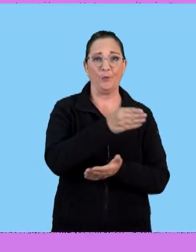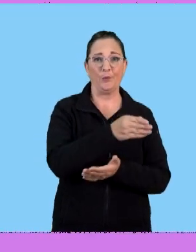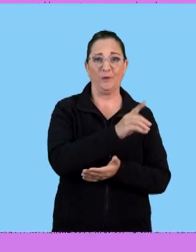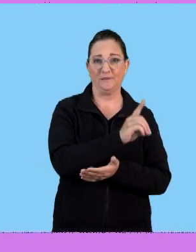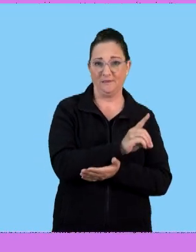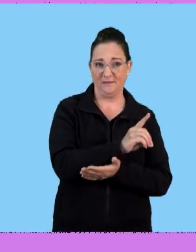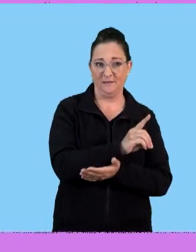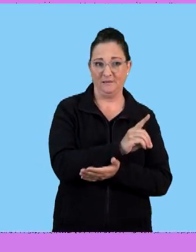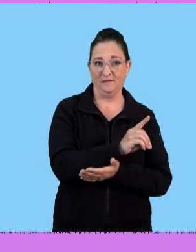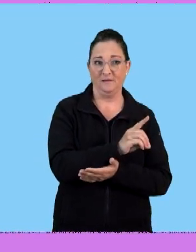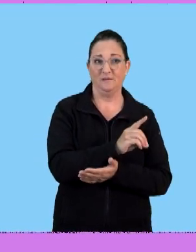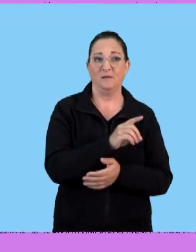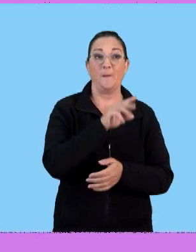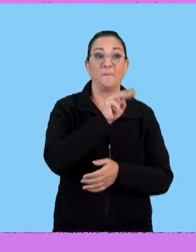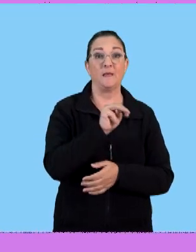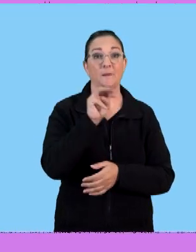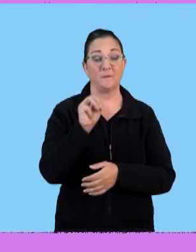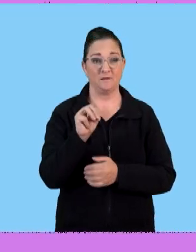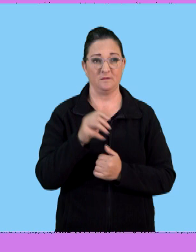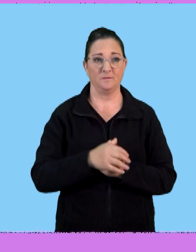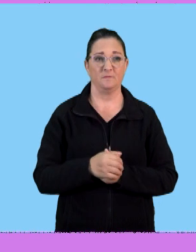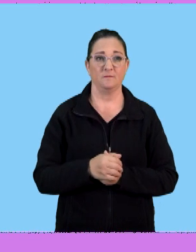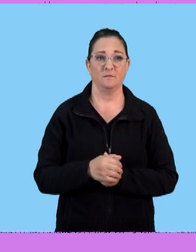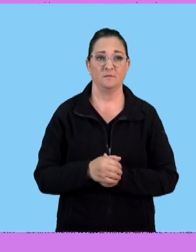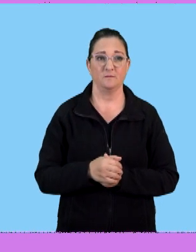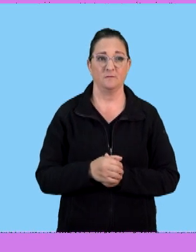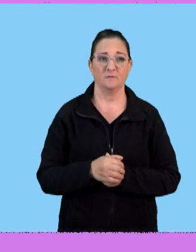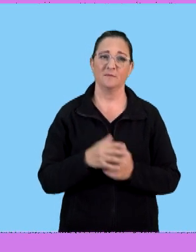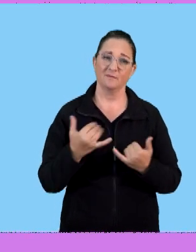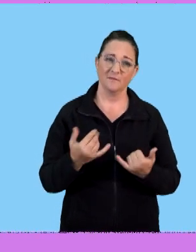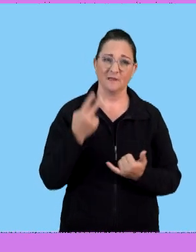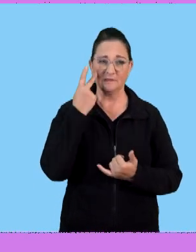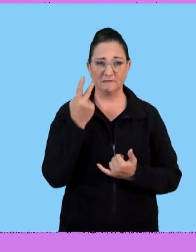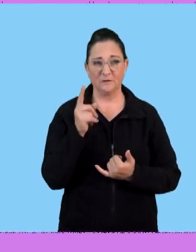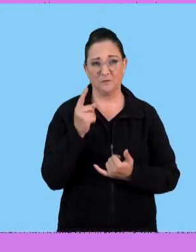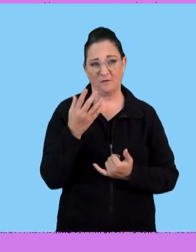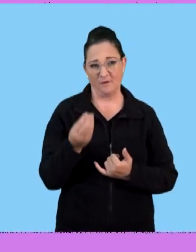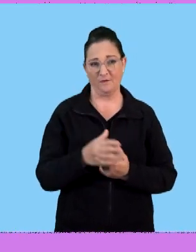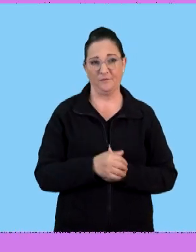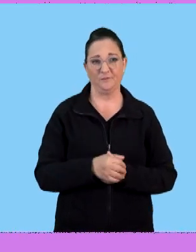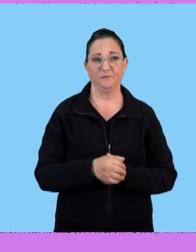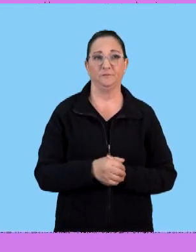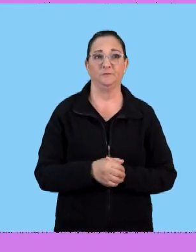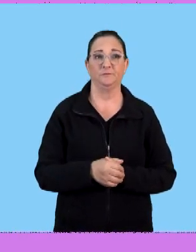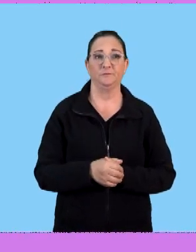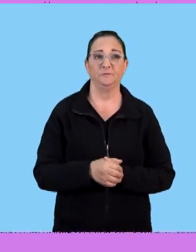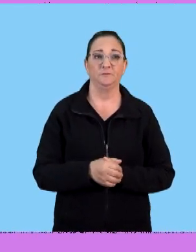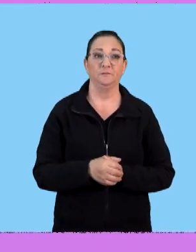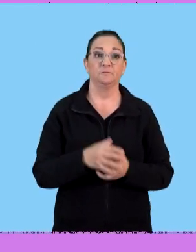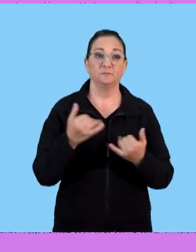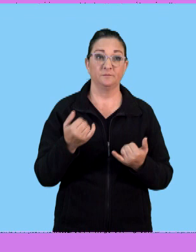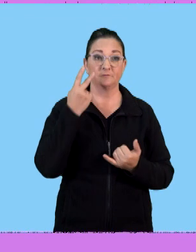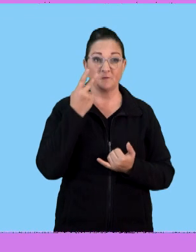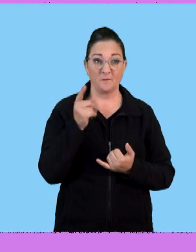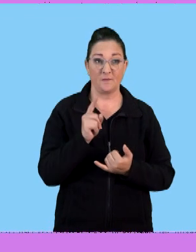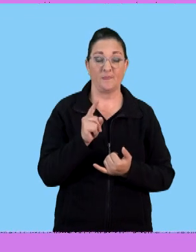value D, and that should be in millimeters. Now, let's make sense of what we have here, right? So, this